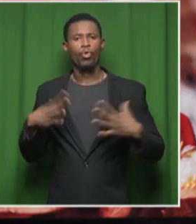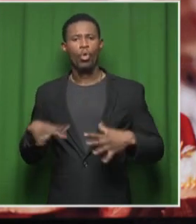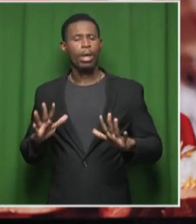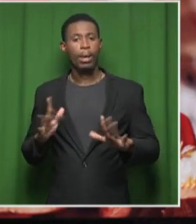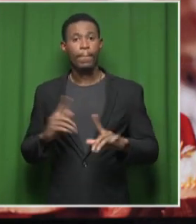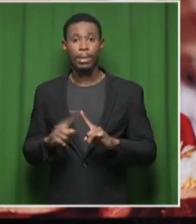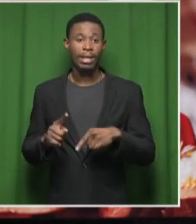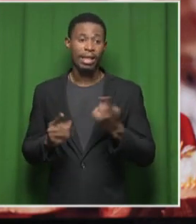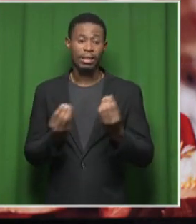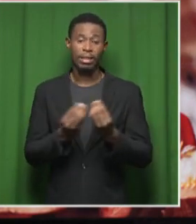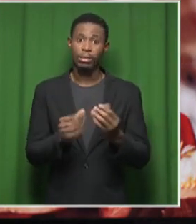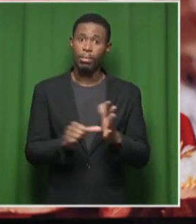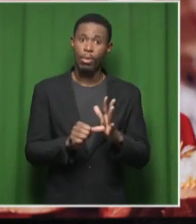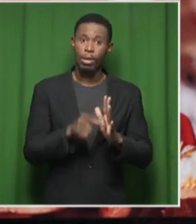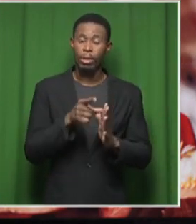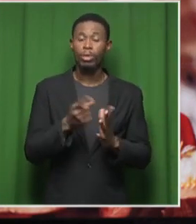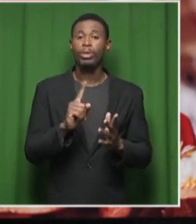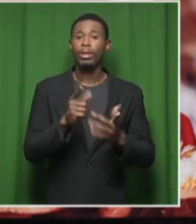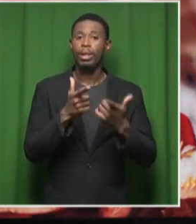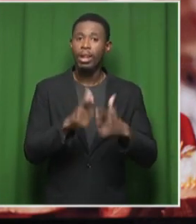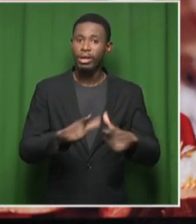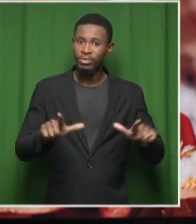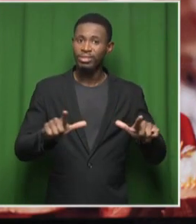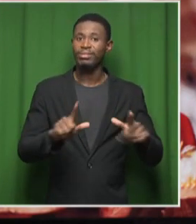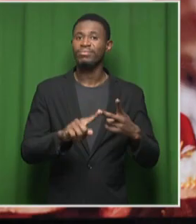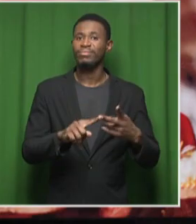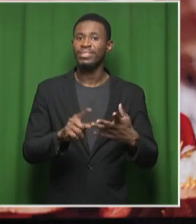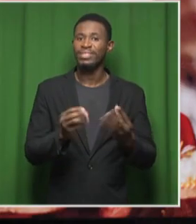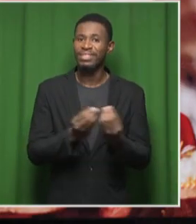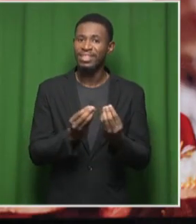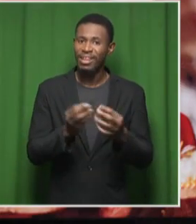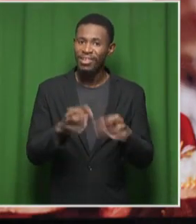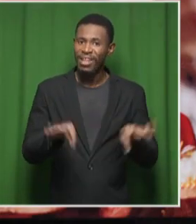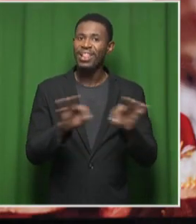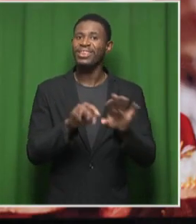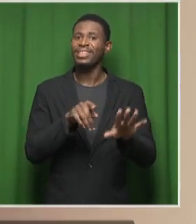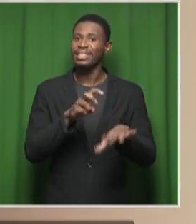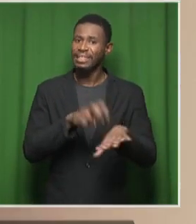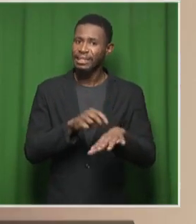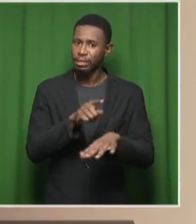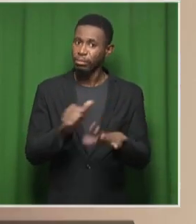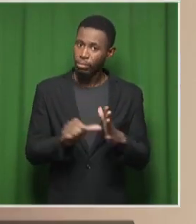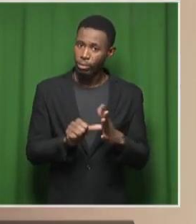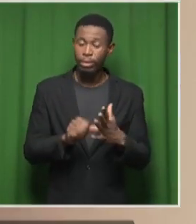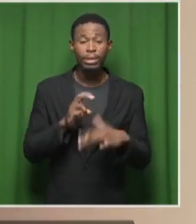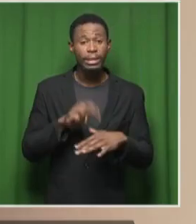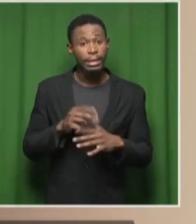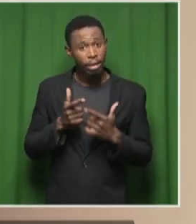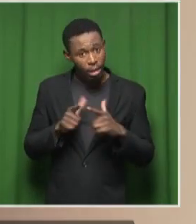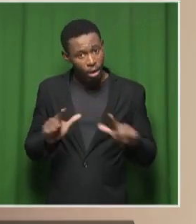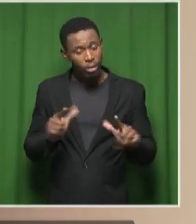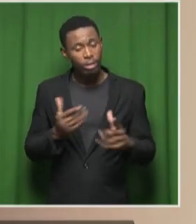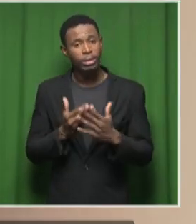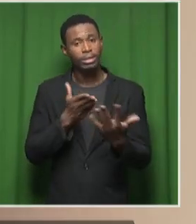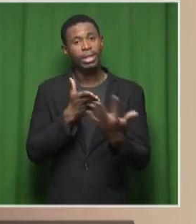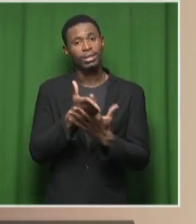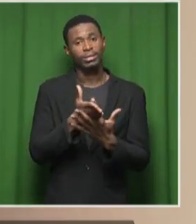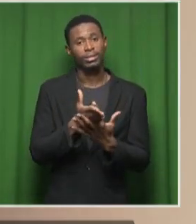intangibles are stored in language. Our values are everything, and we can't access them without language. So language is so important, and